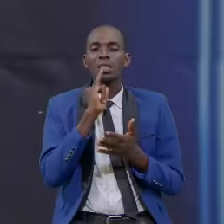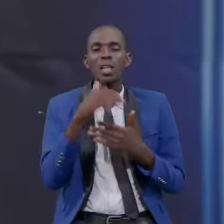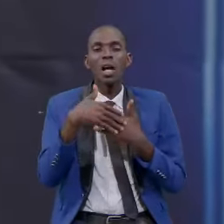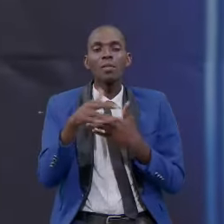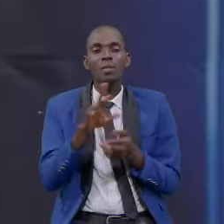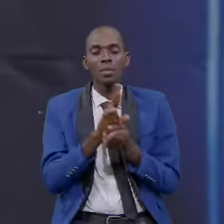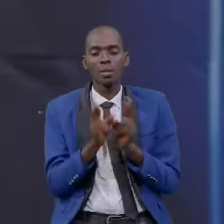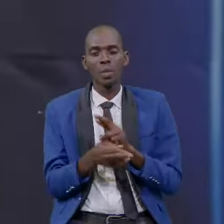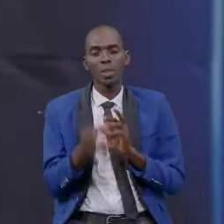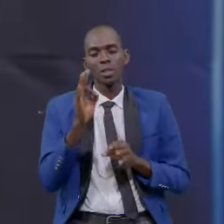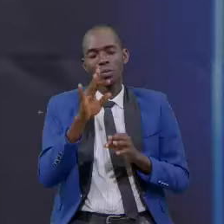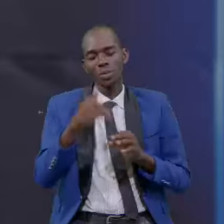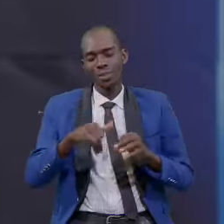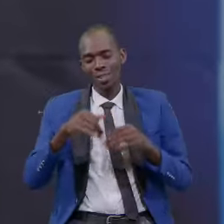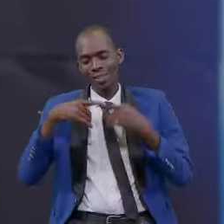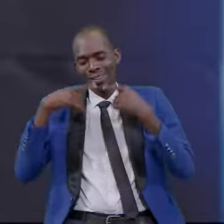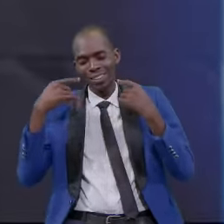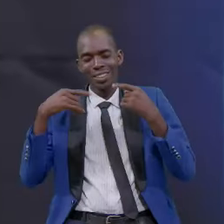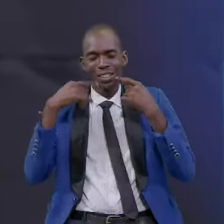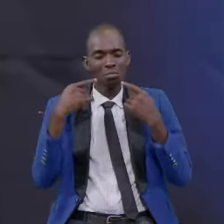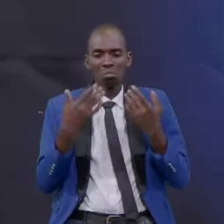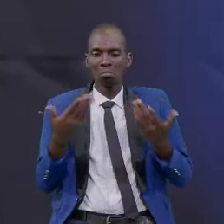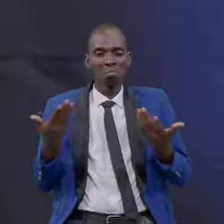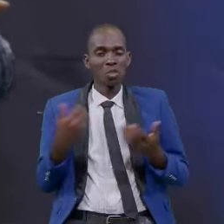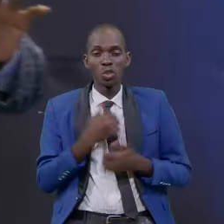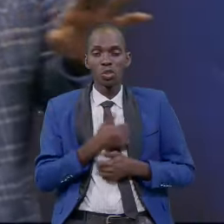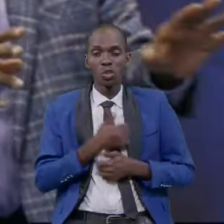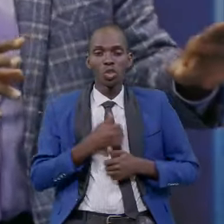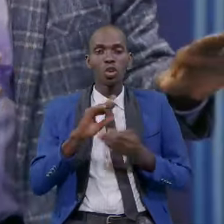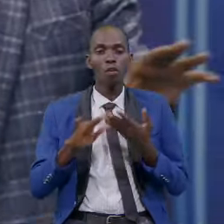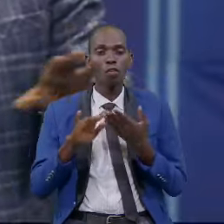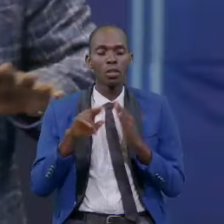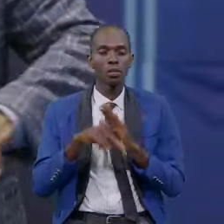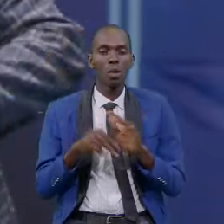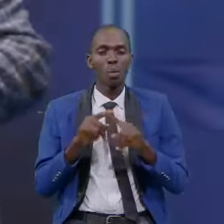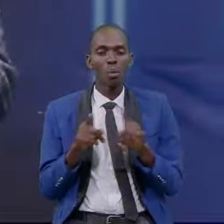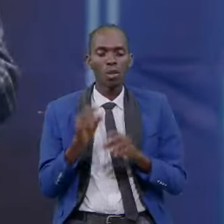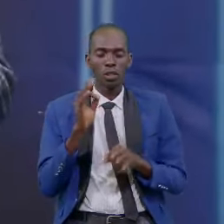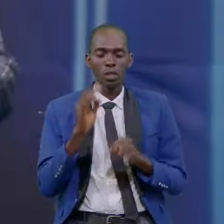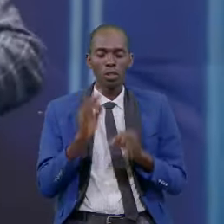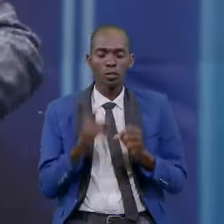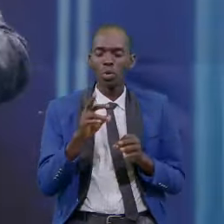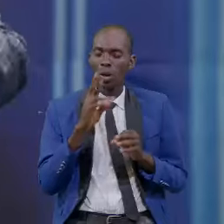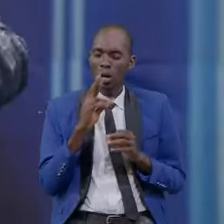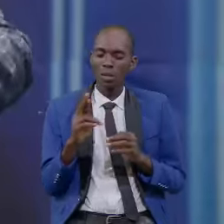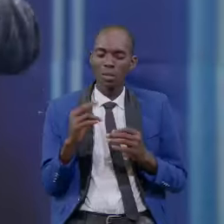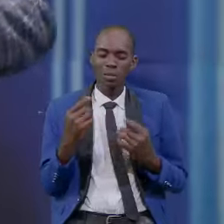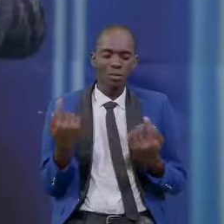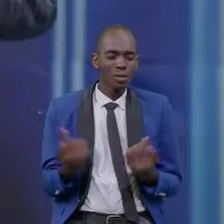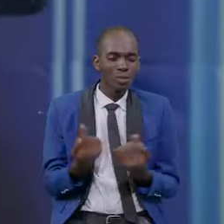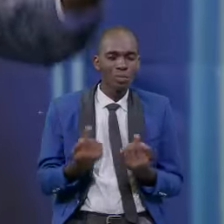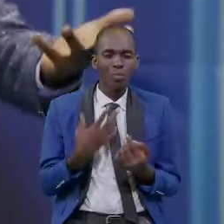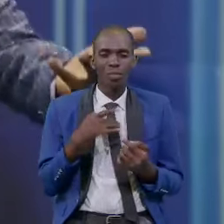you are laughing and sinning, there's no forgiveness. If you are sinning and you are planning how to